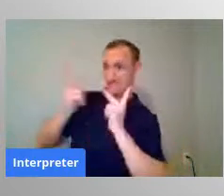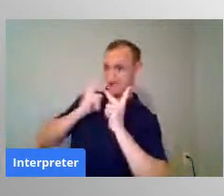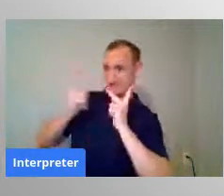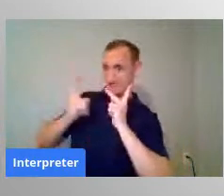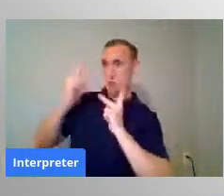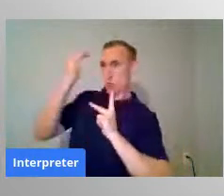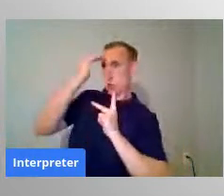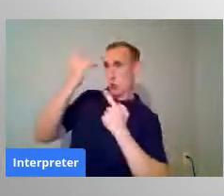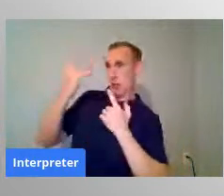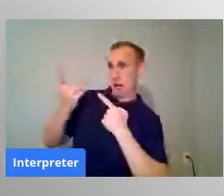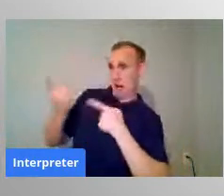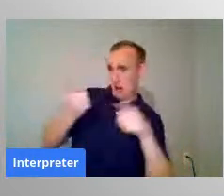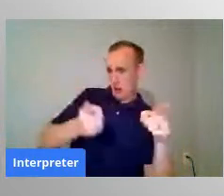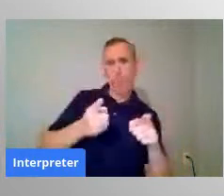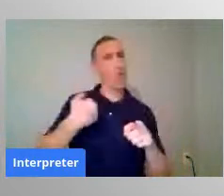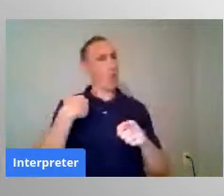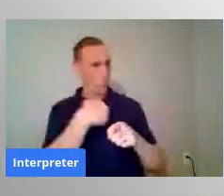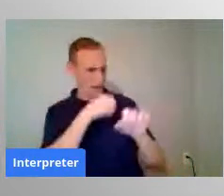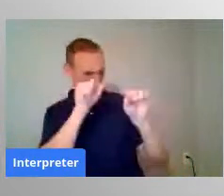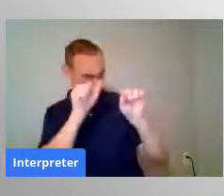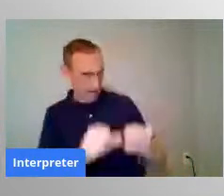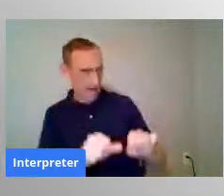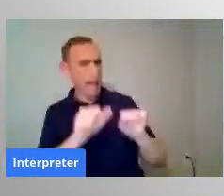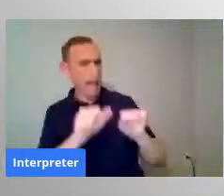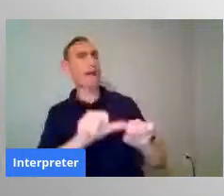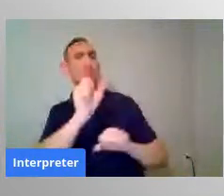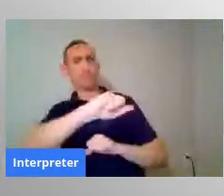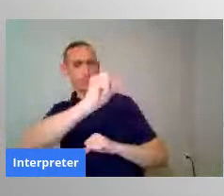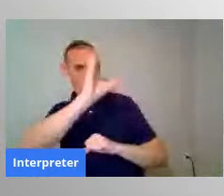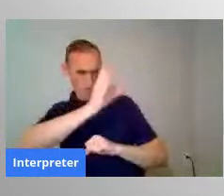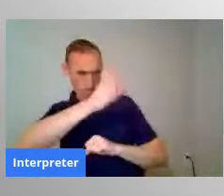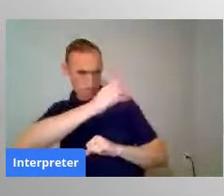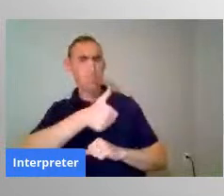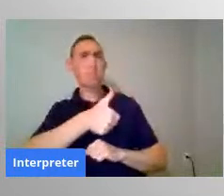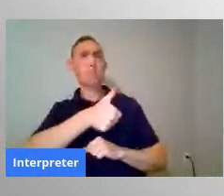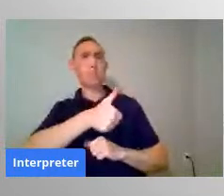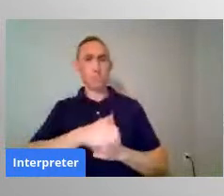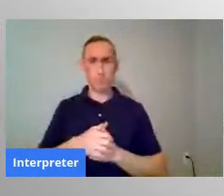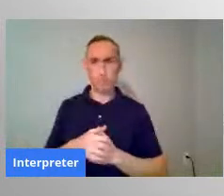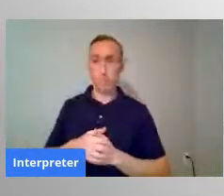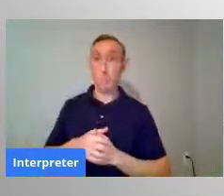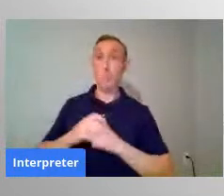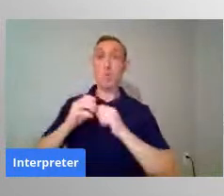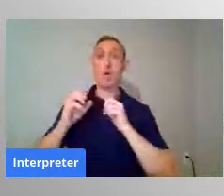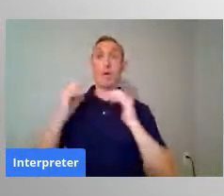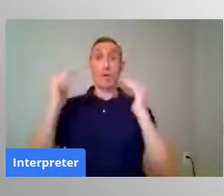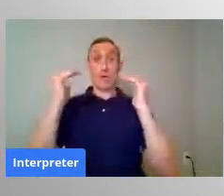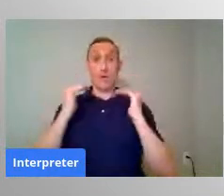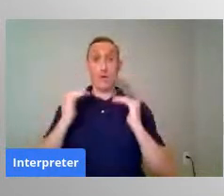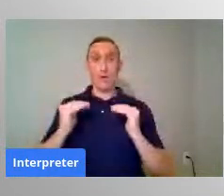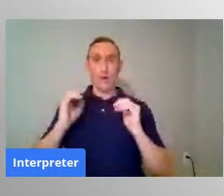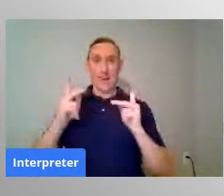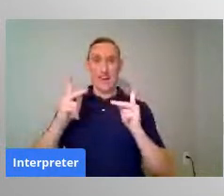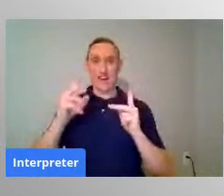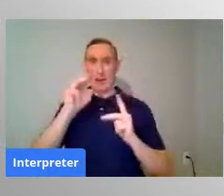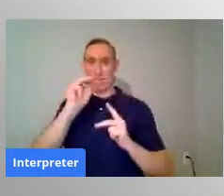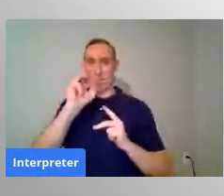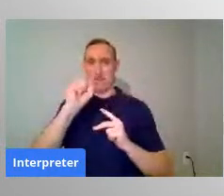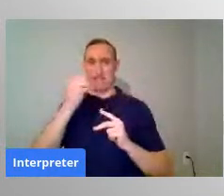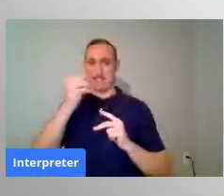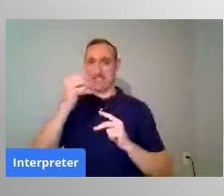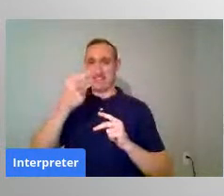All right, so I am going to move us along and just sort